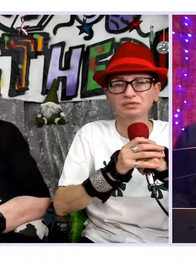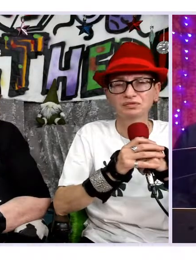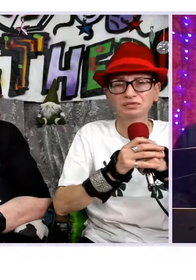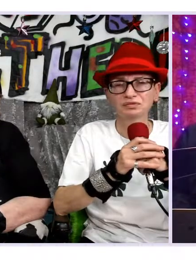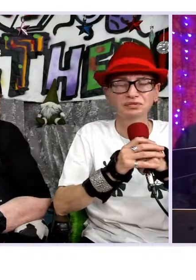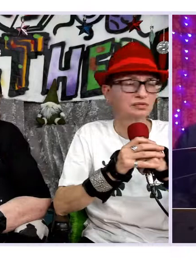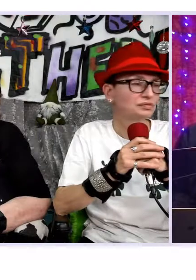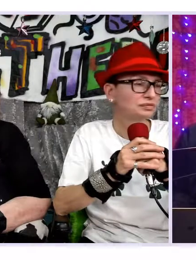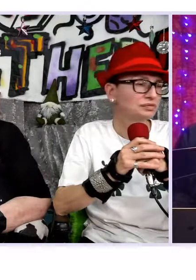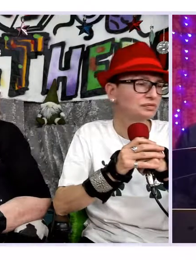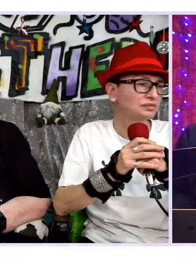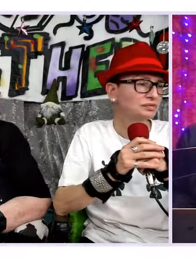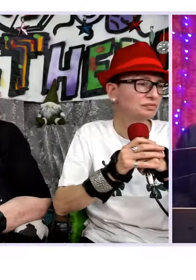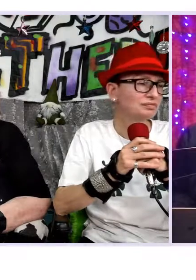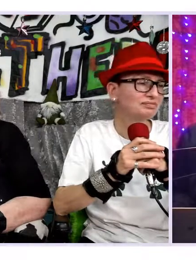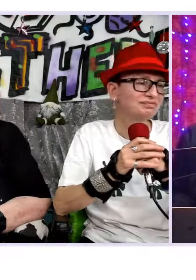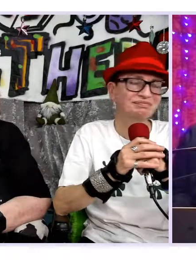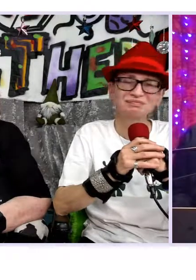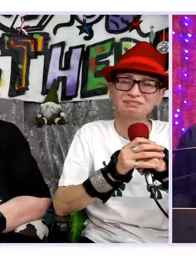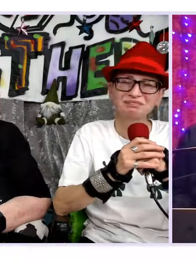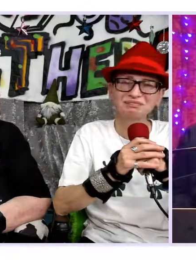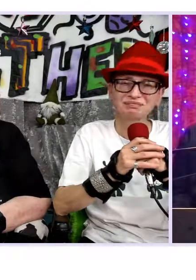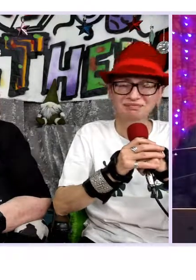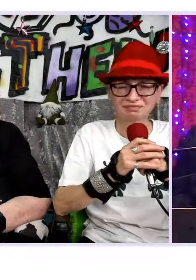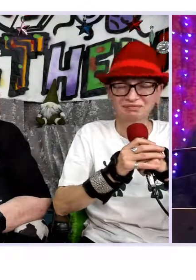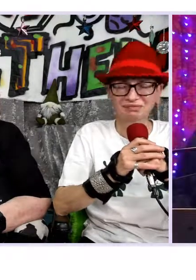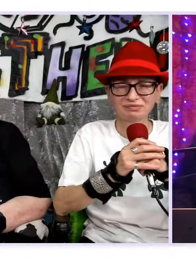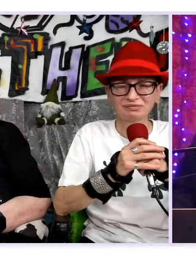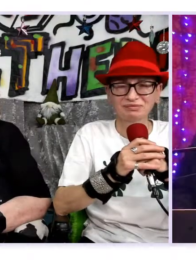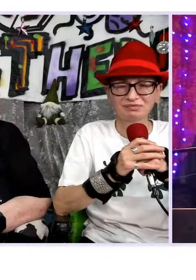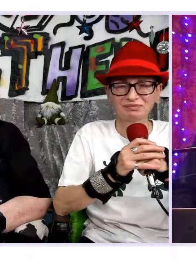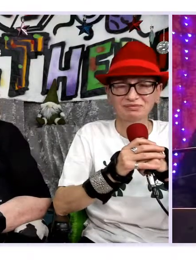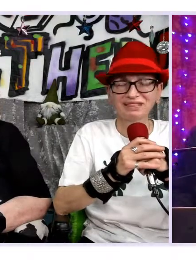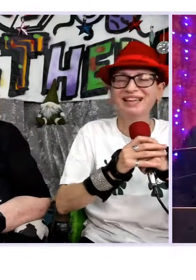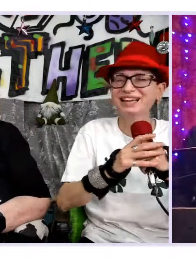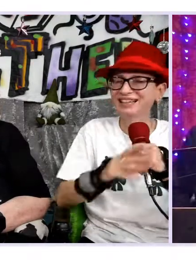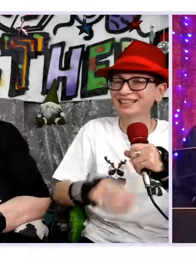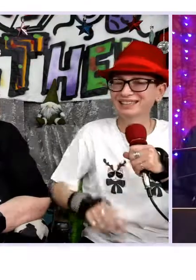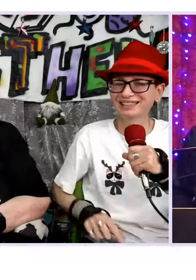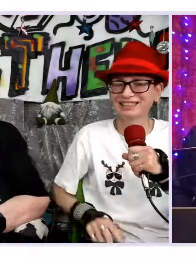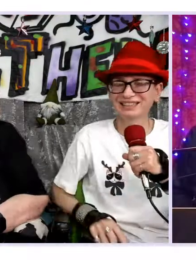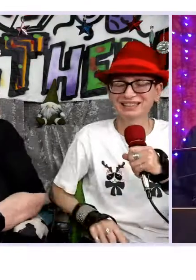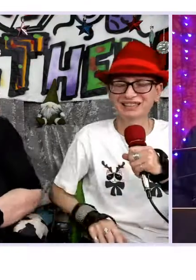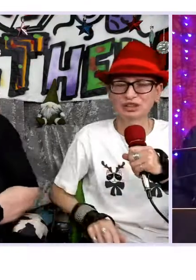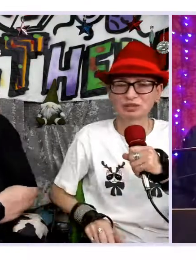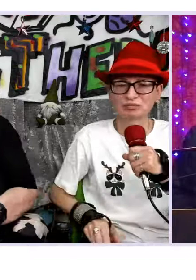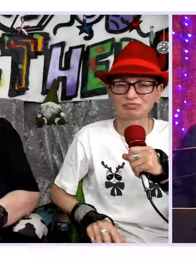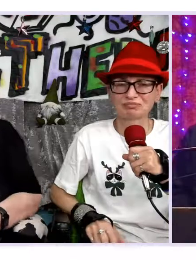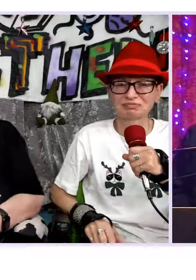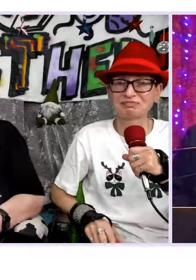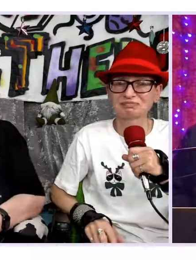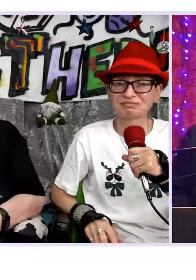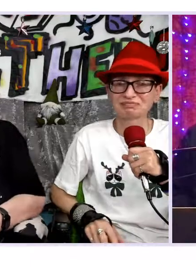gaming magazine. Thank you. I didn't realise there was a magazine. Yeah. I need to make myself look shinier.